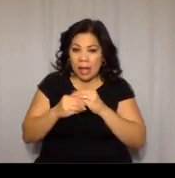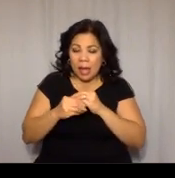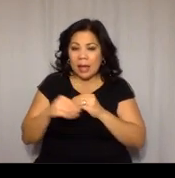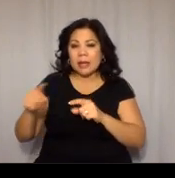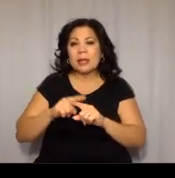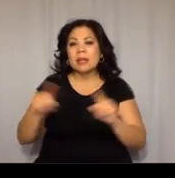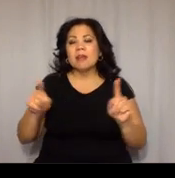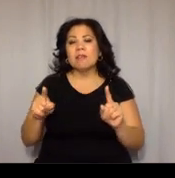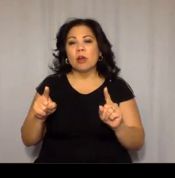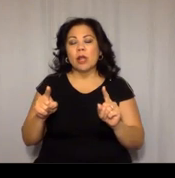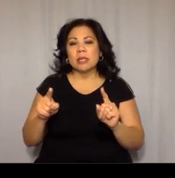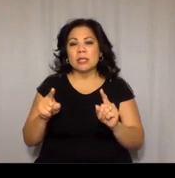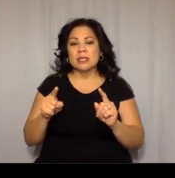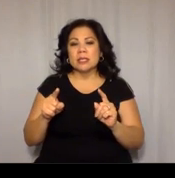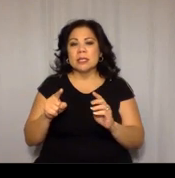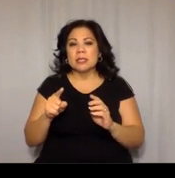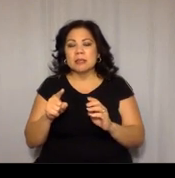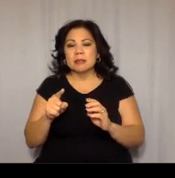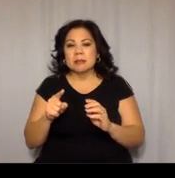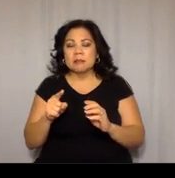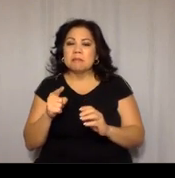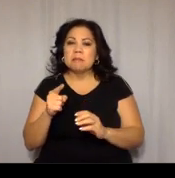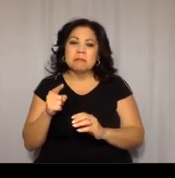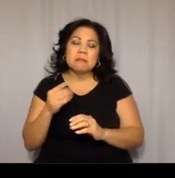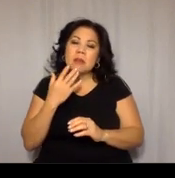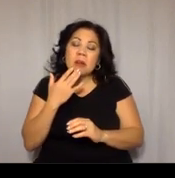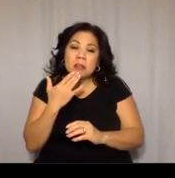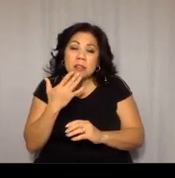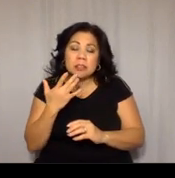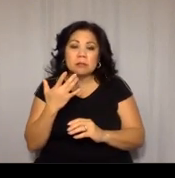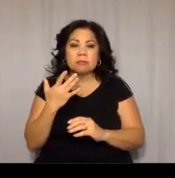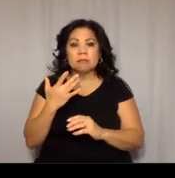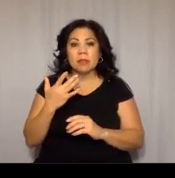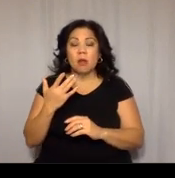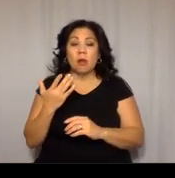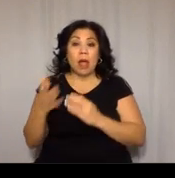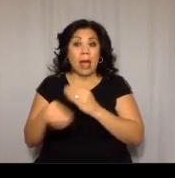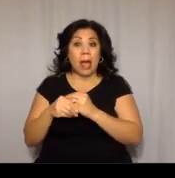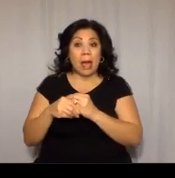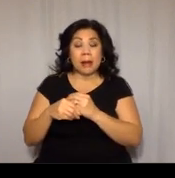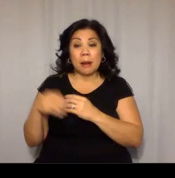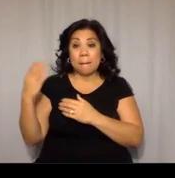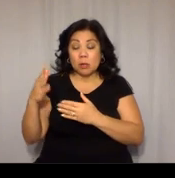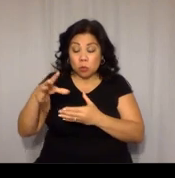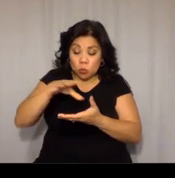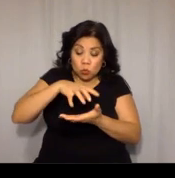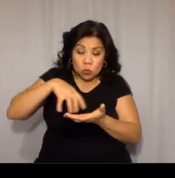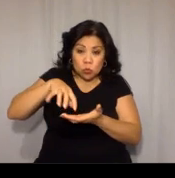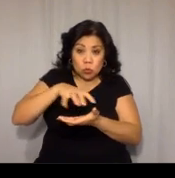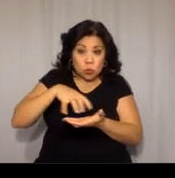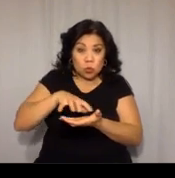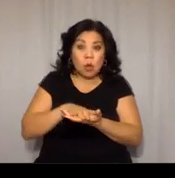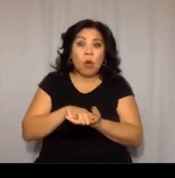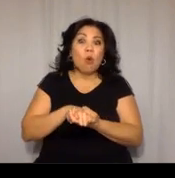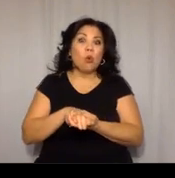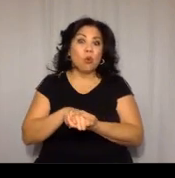as I go. So I think maybe I'll add a little bit more blue and make it a darker. Ooh, there's a nice kind of grass green color.